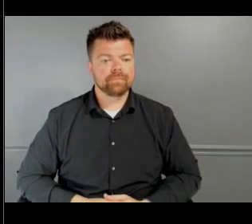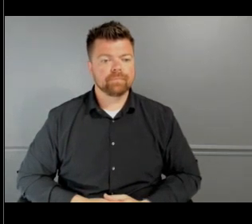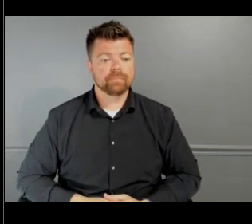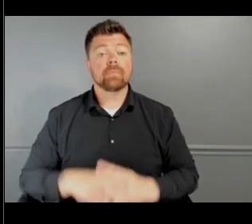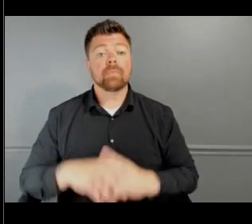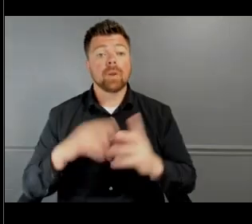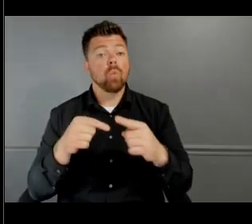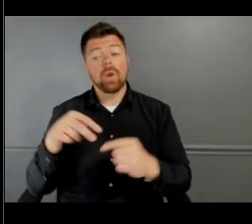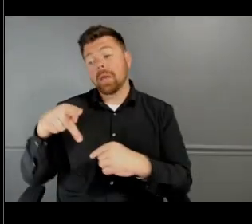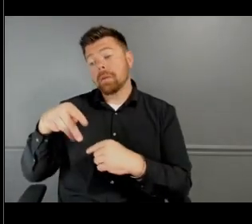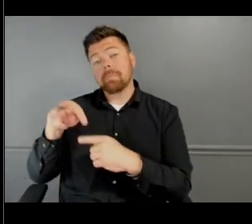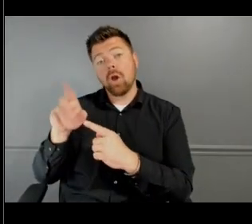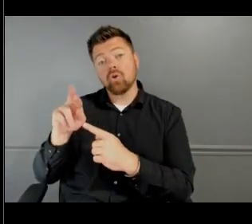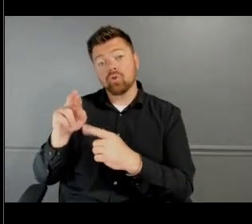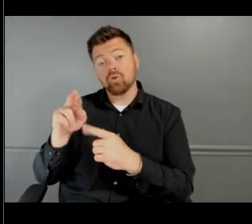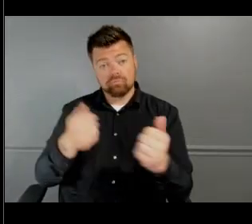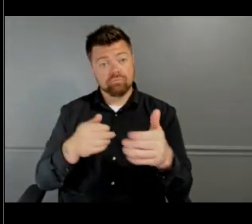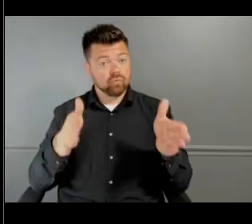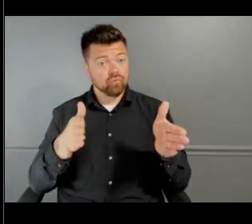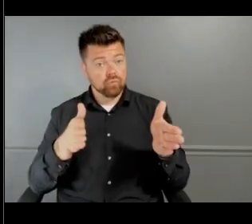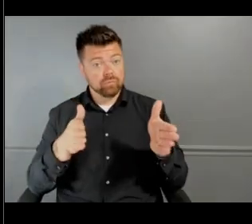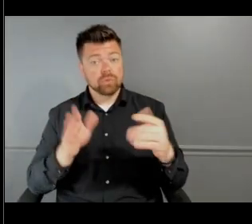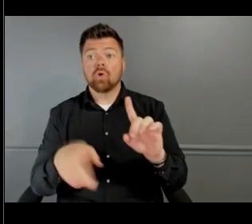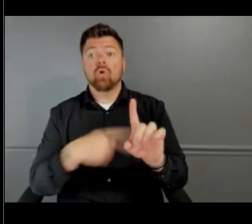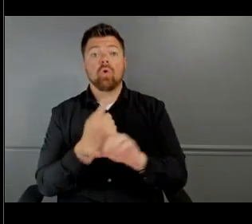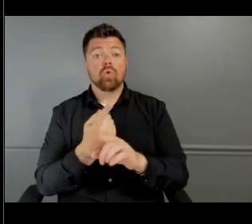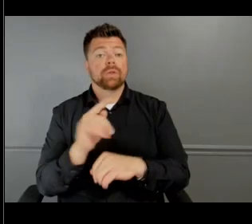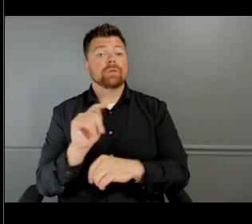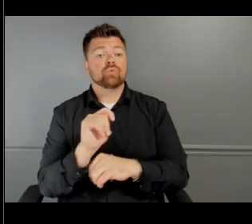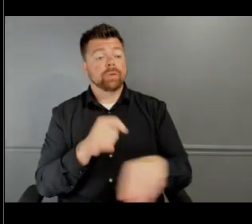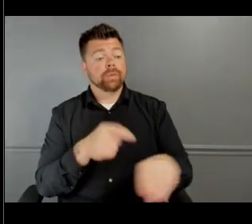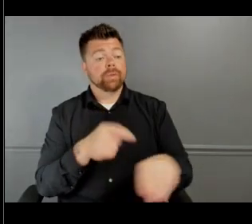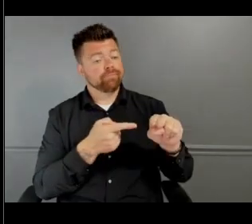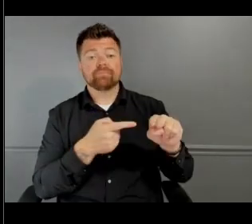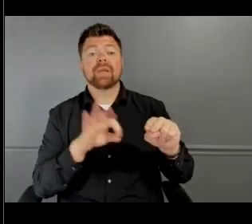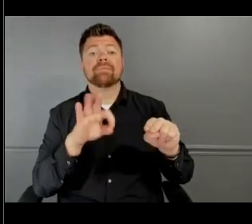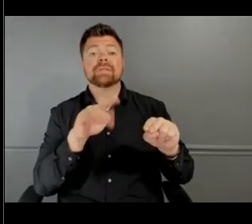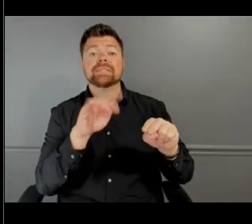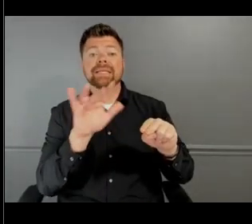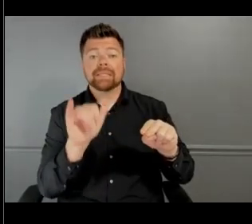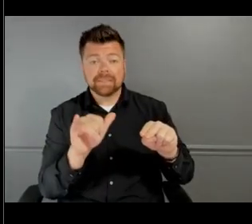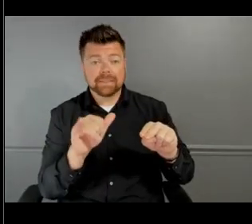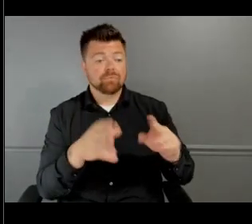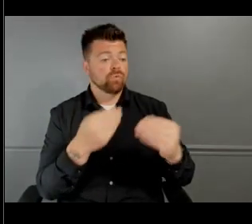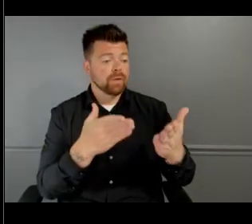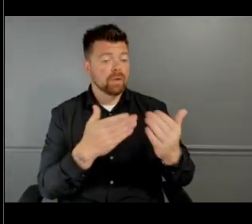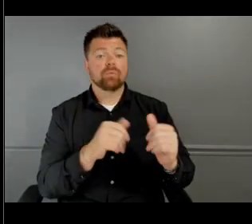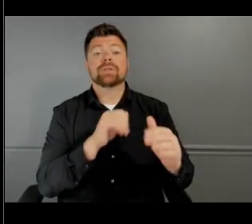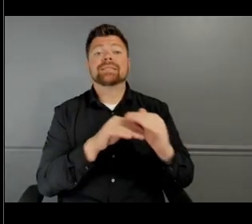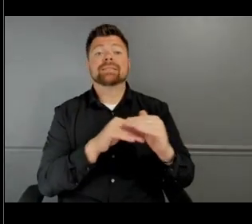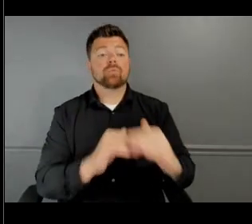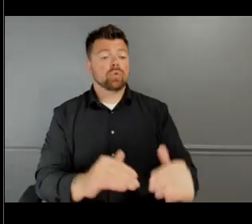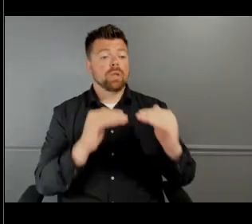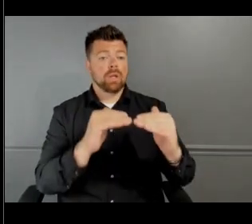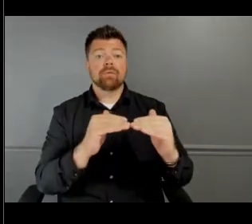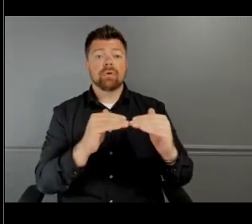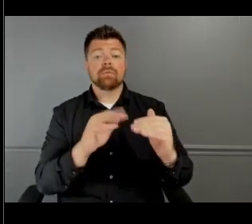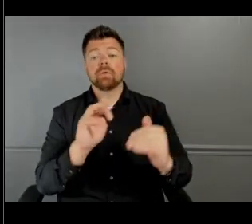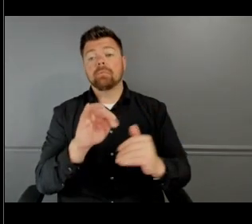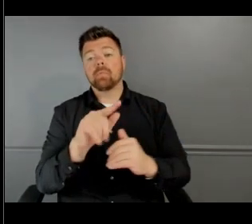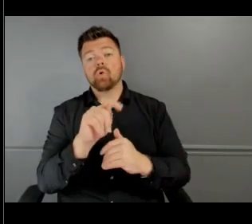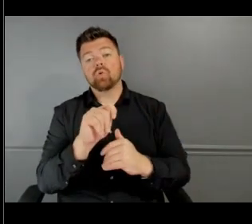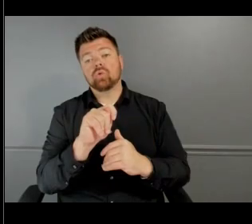When a powder room is the only toilet facility provided on the accessible level of a